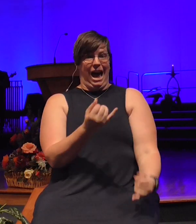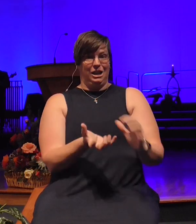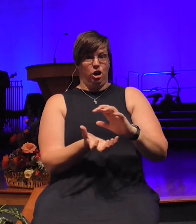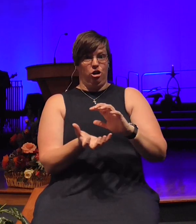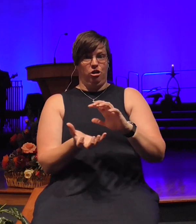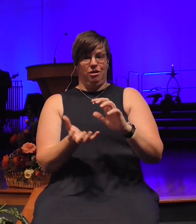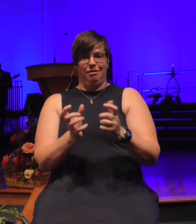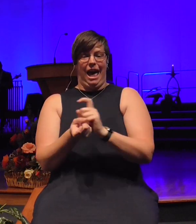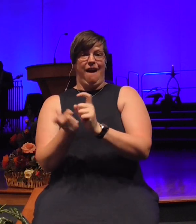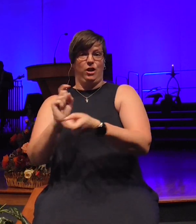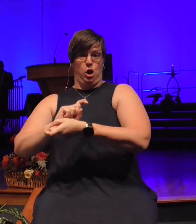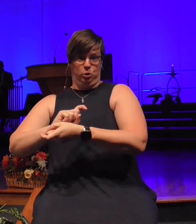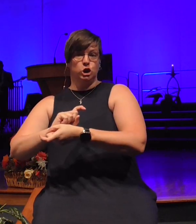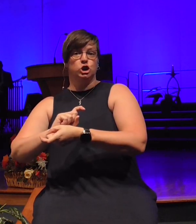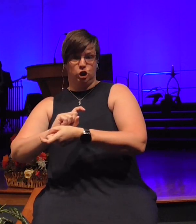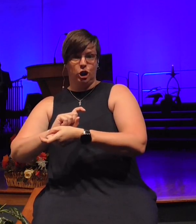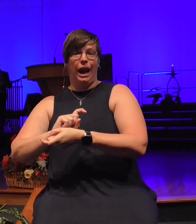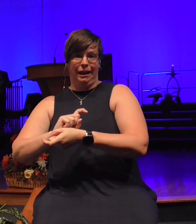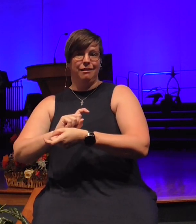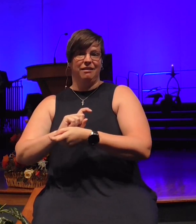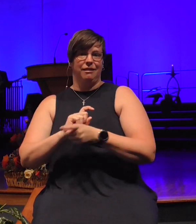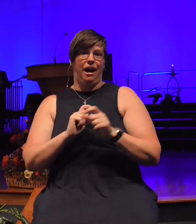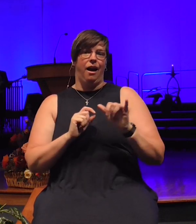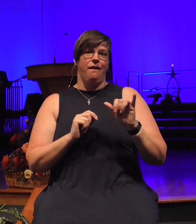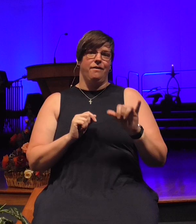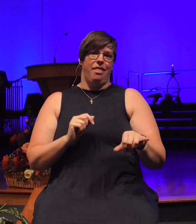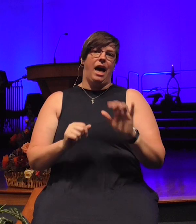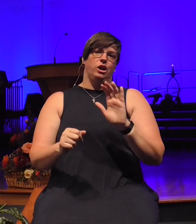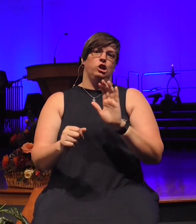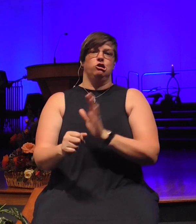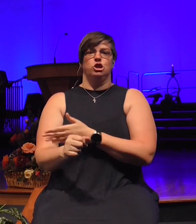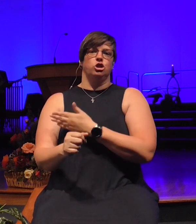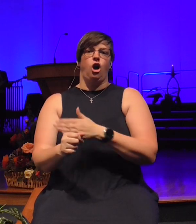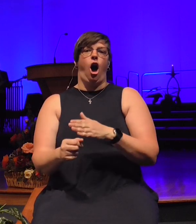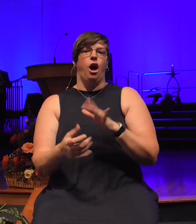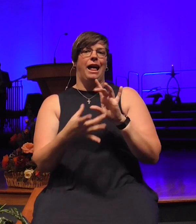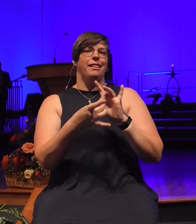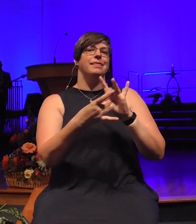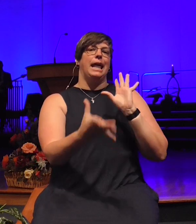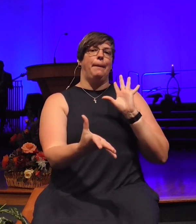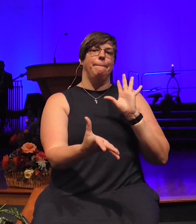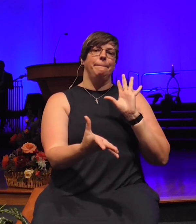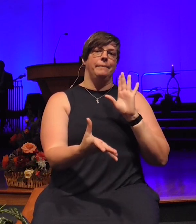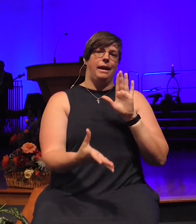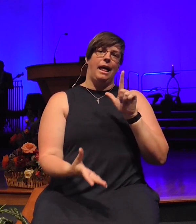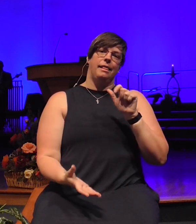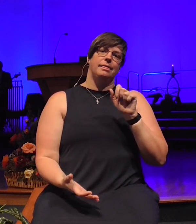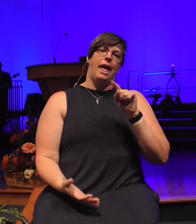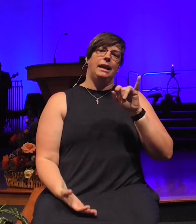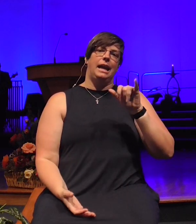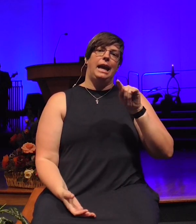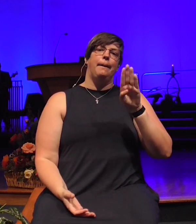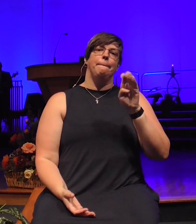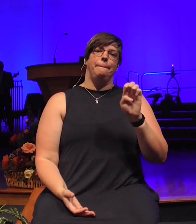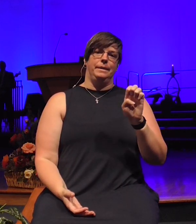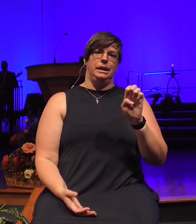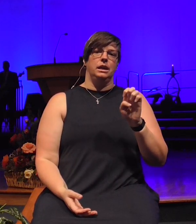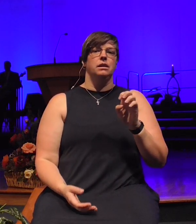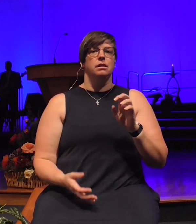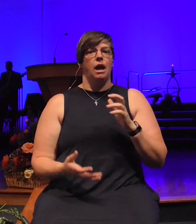his understanding of love comes in the song Let It Be, where love has taken the form of the Divine